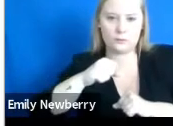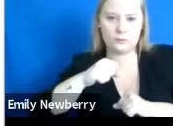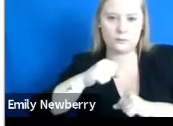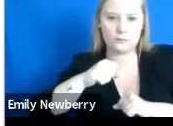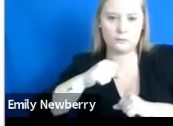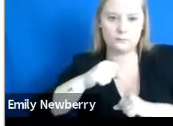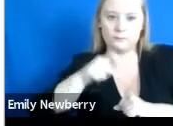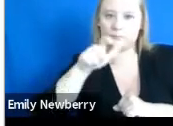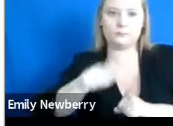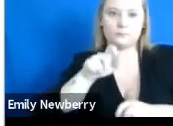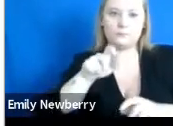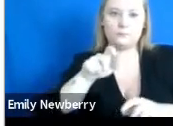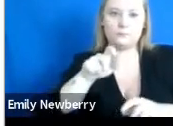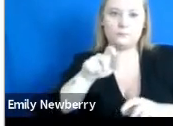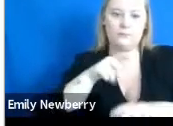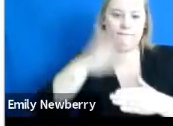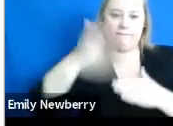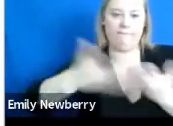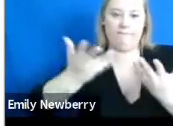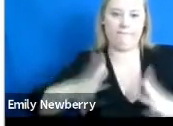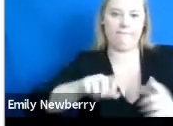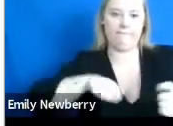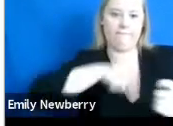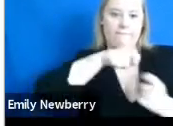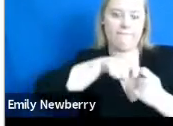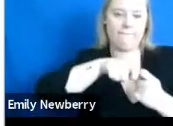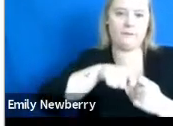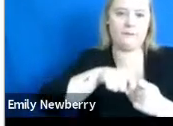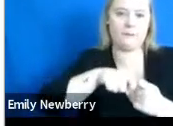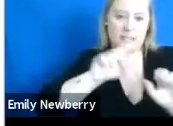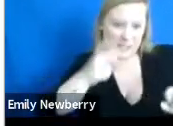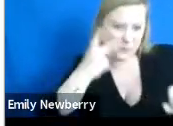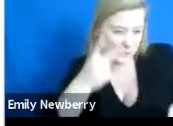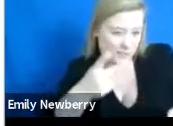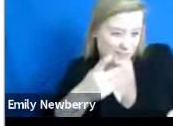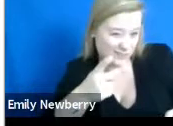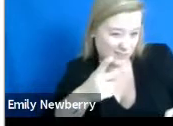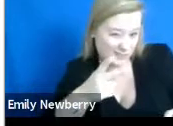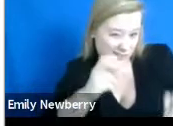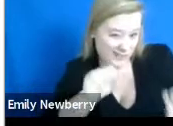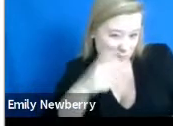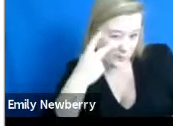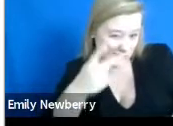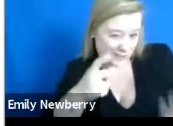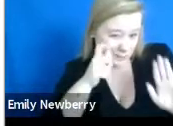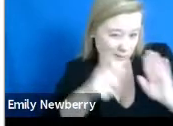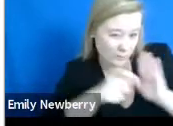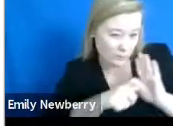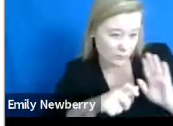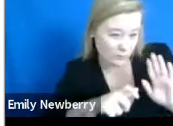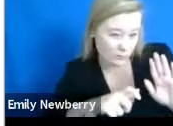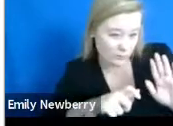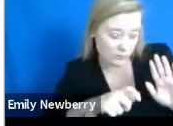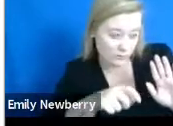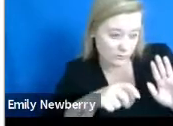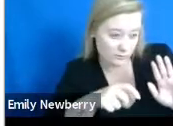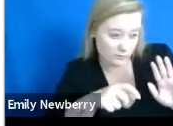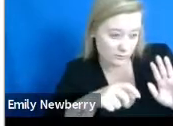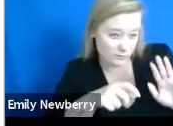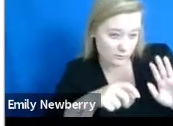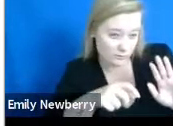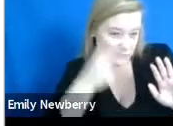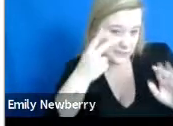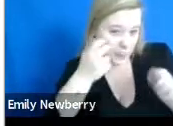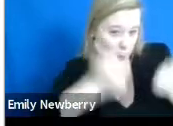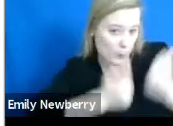perfectly on time. Okay. Can you see the screen right now? I just want to make sure that you can see which